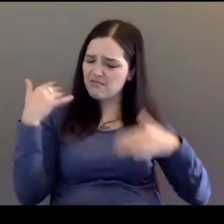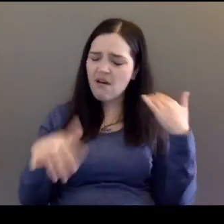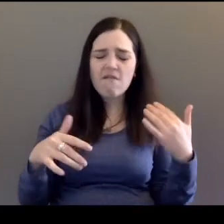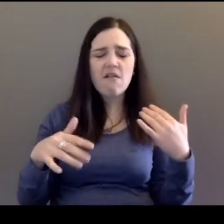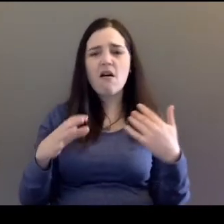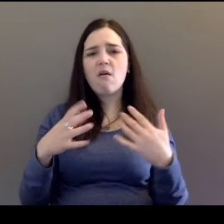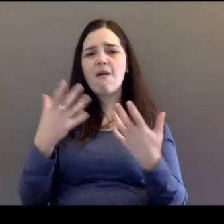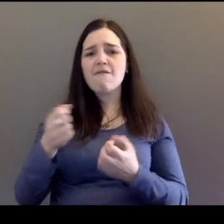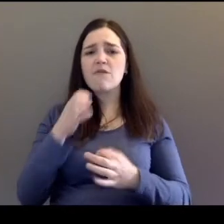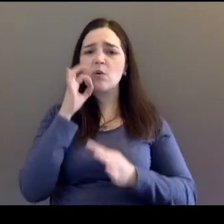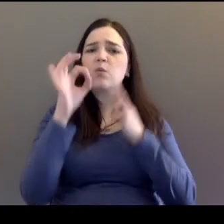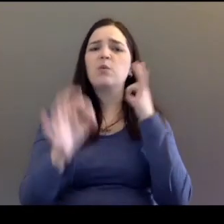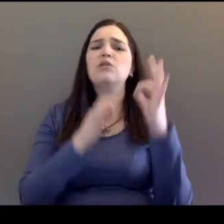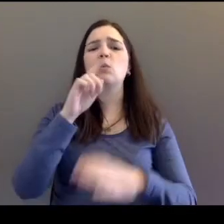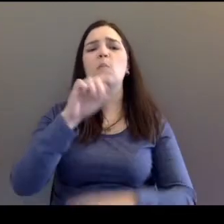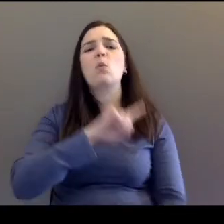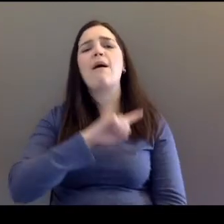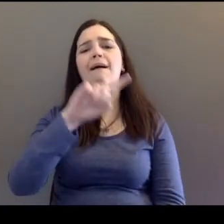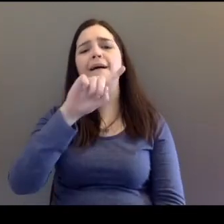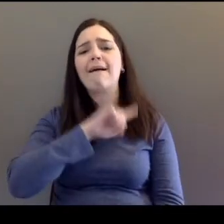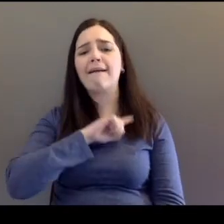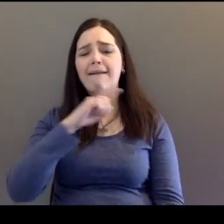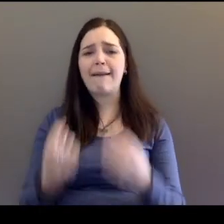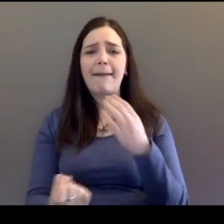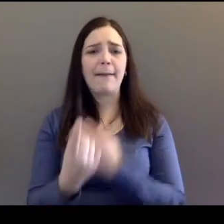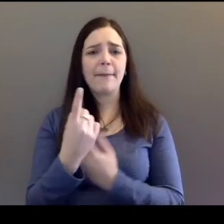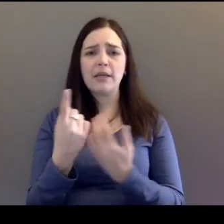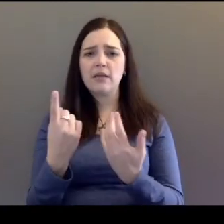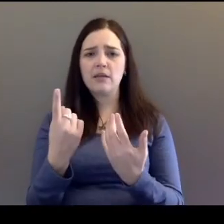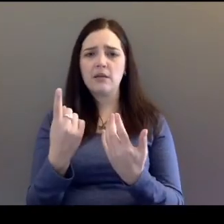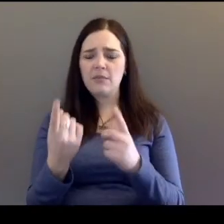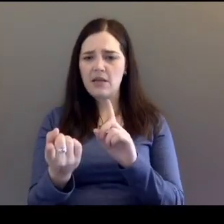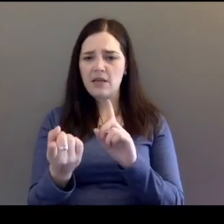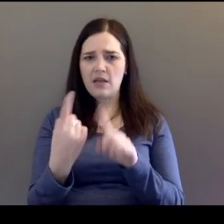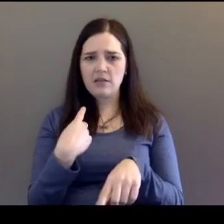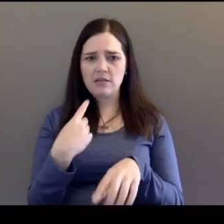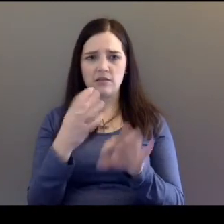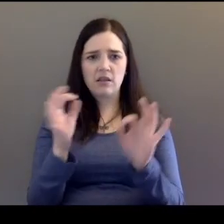of why this is happening, and we do not have answers.